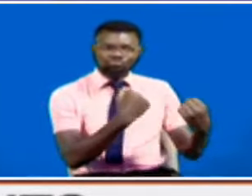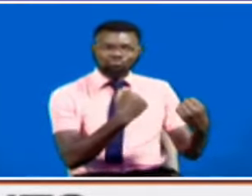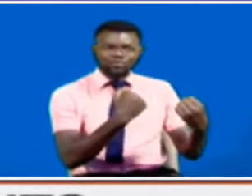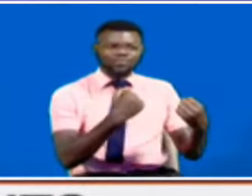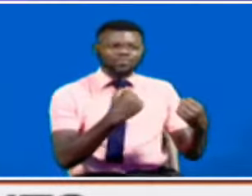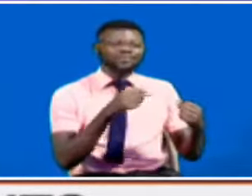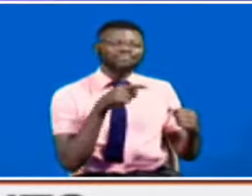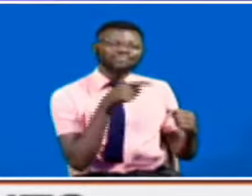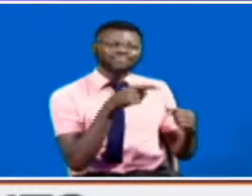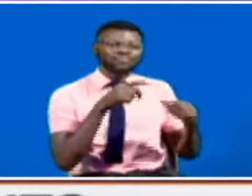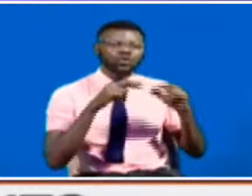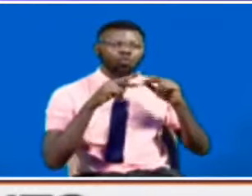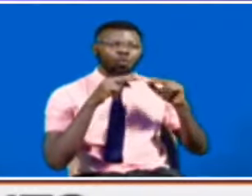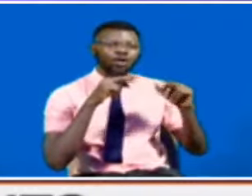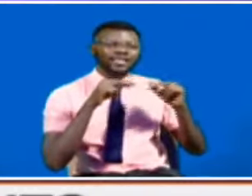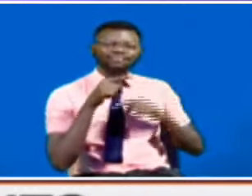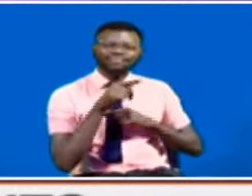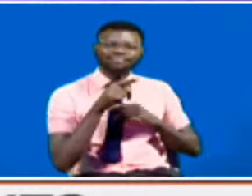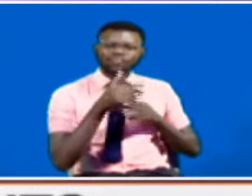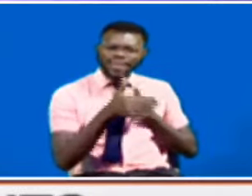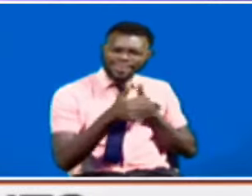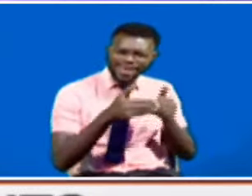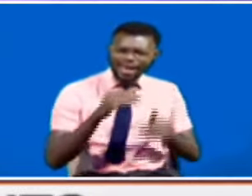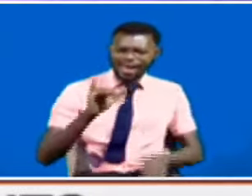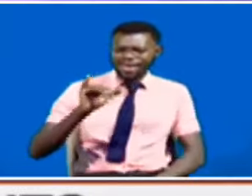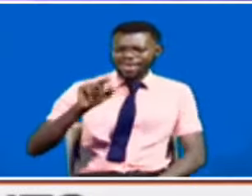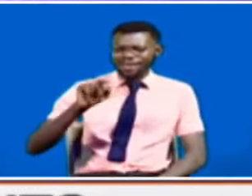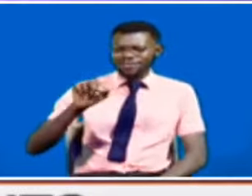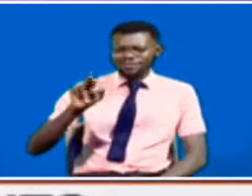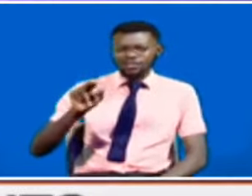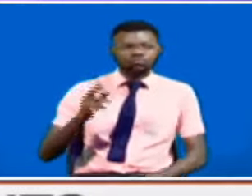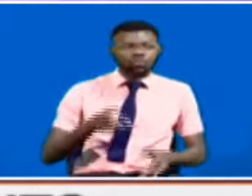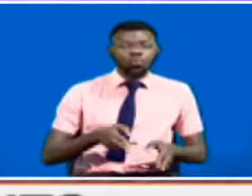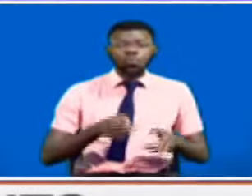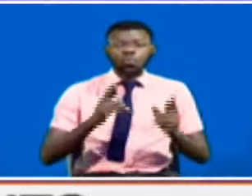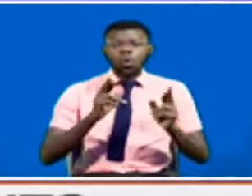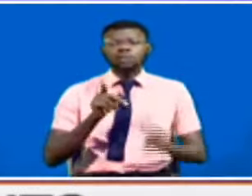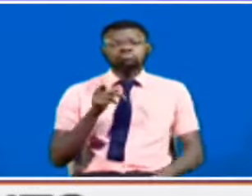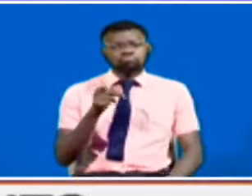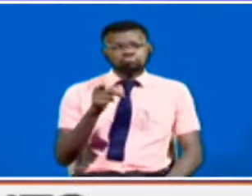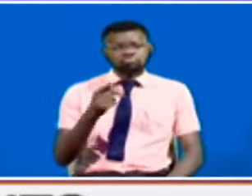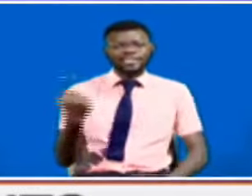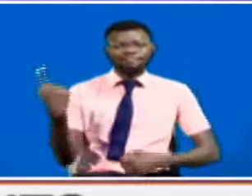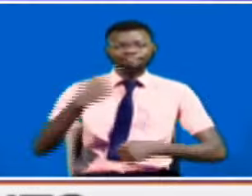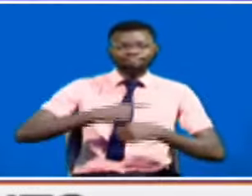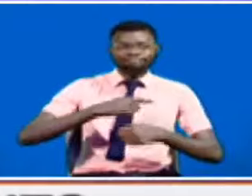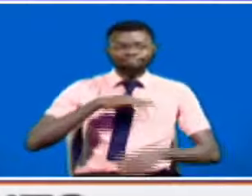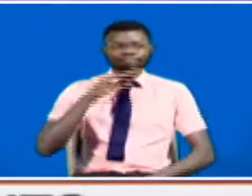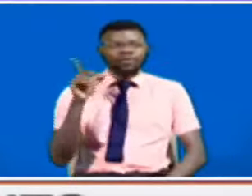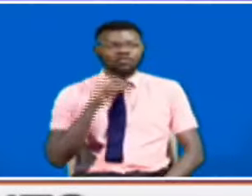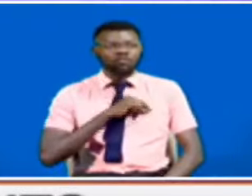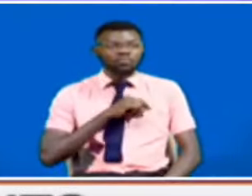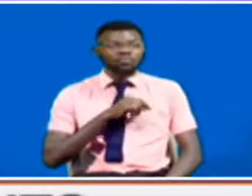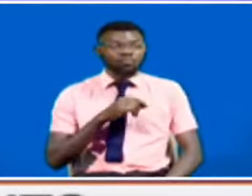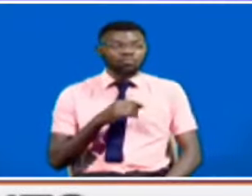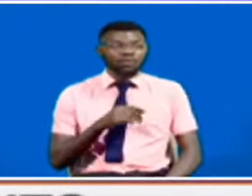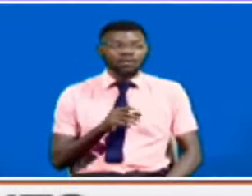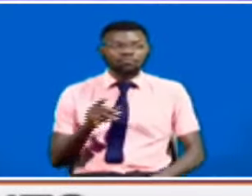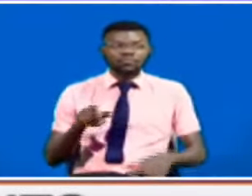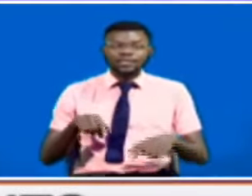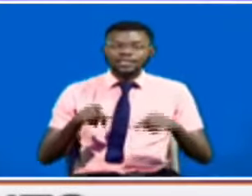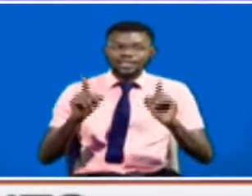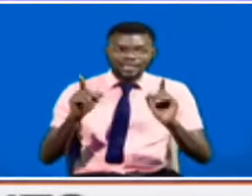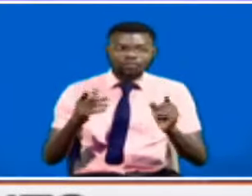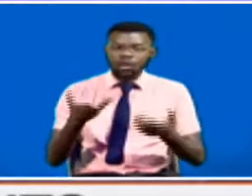car wash along the 10 Eldoret Road on that fateful day. In the exclusive footage, Kiptum is